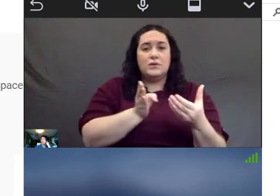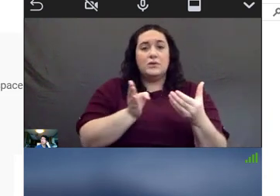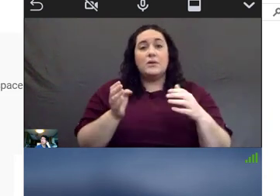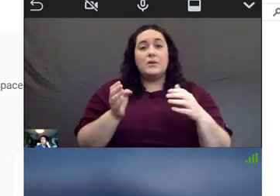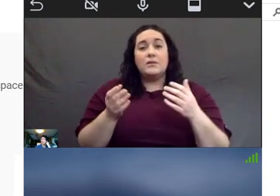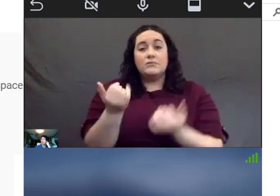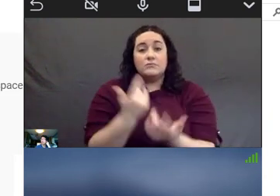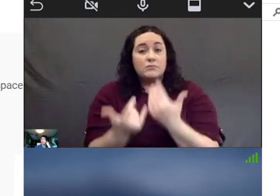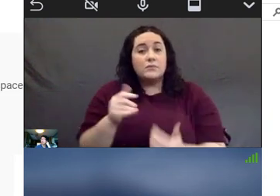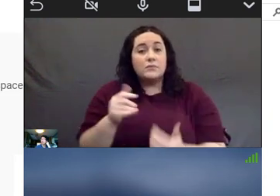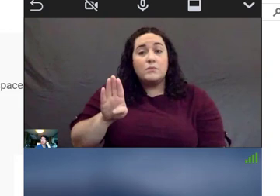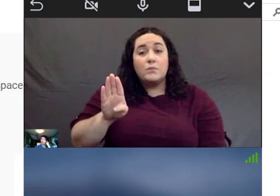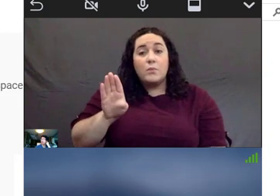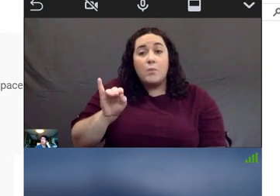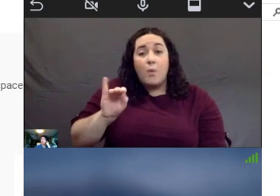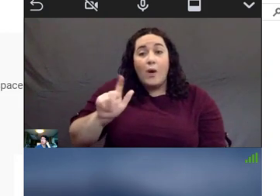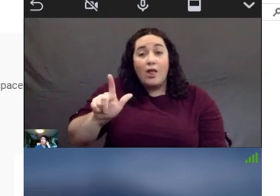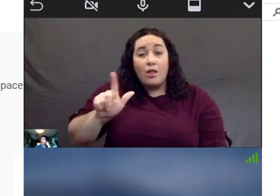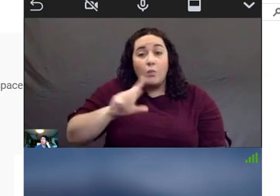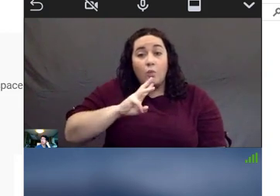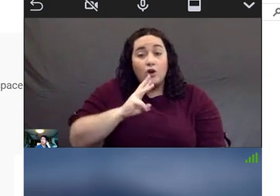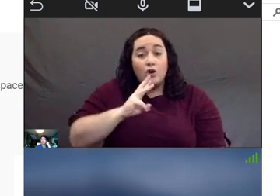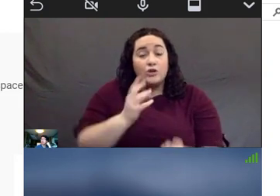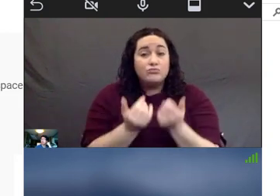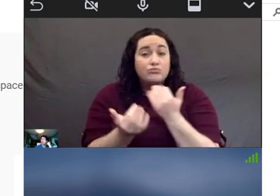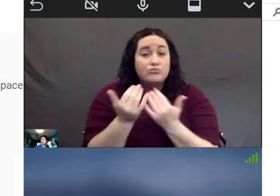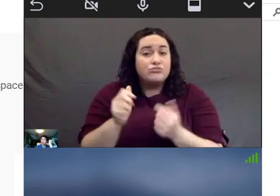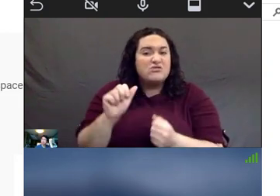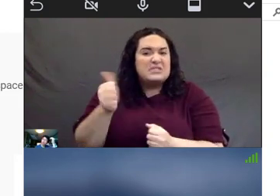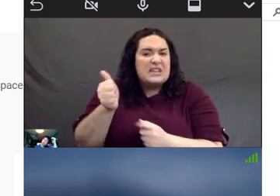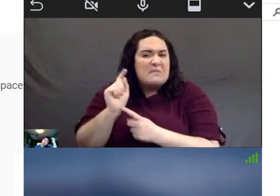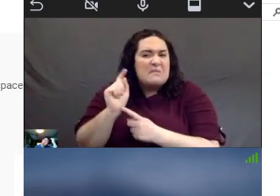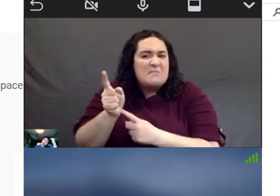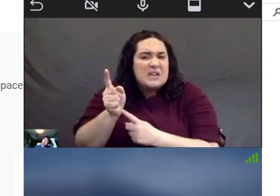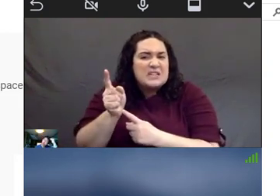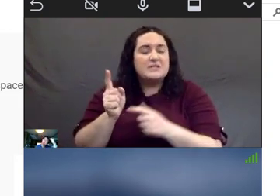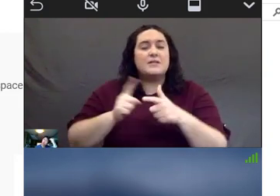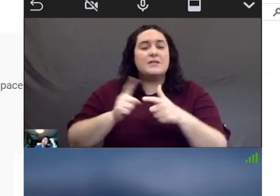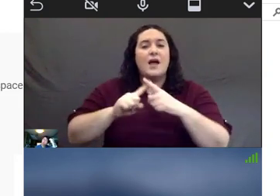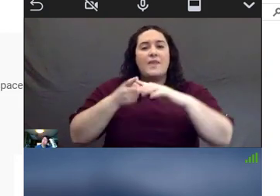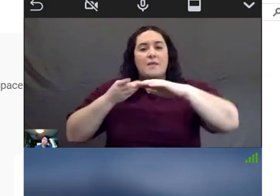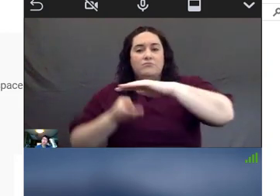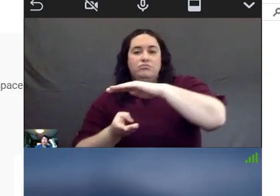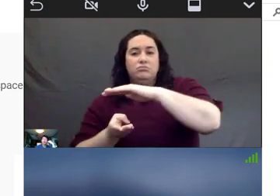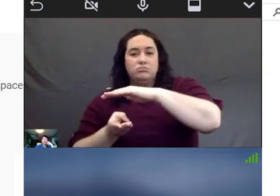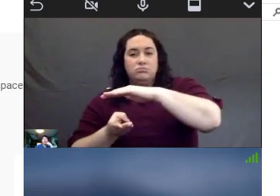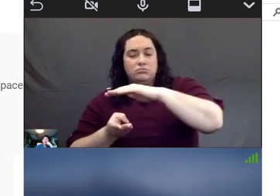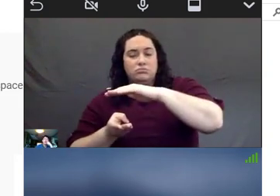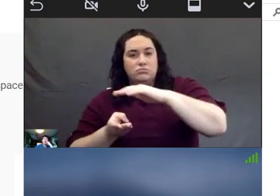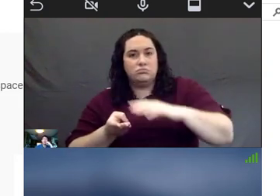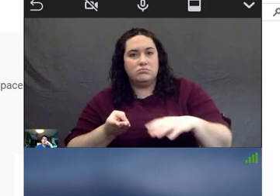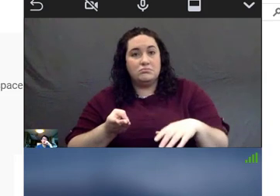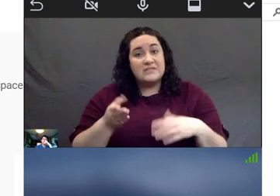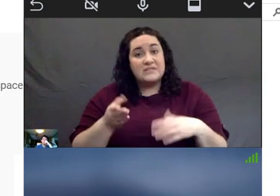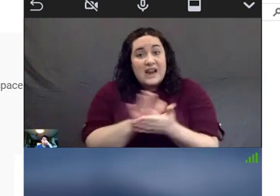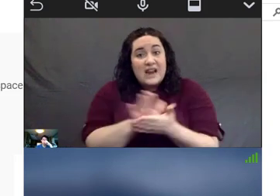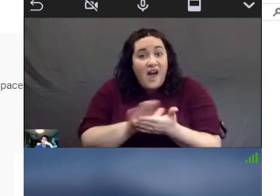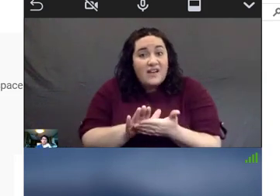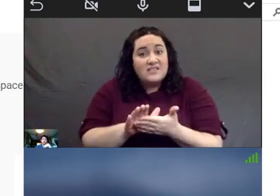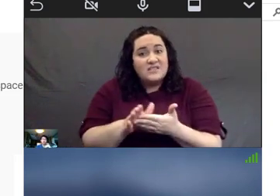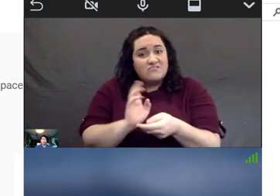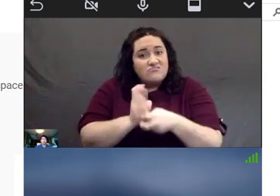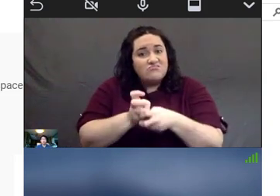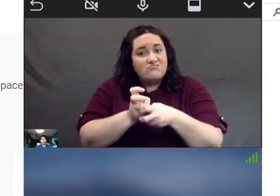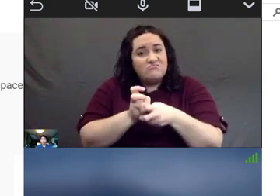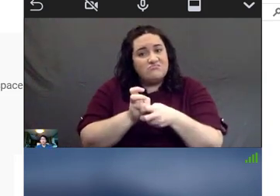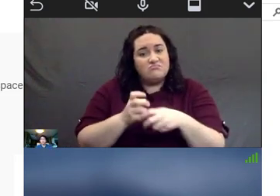very crispy. They taste, you know, pretty similar to a potato wedge that you'd get at a restaurant. And then here I have a turkey burger recipe